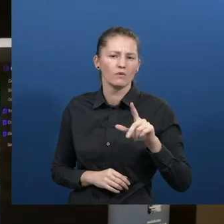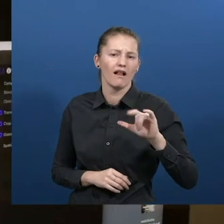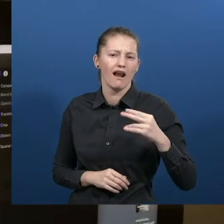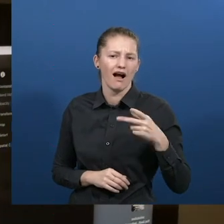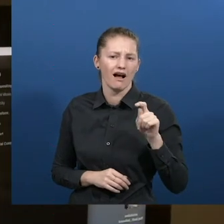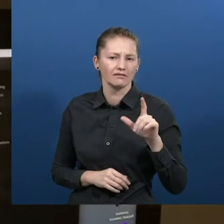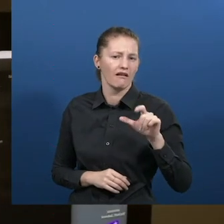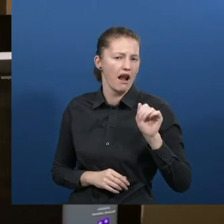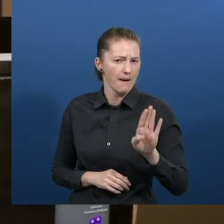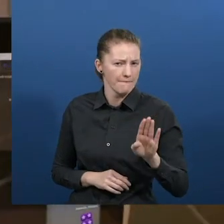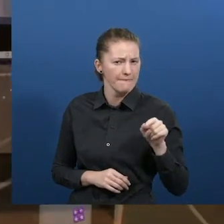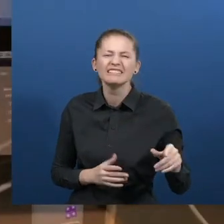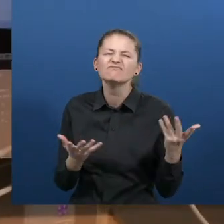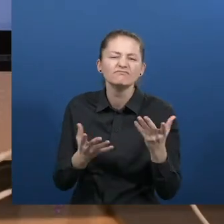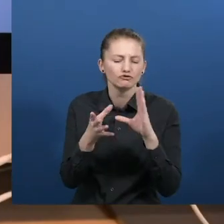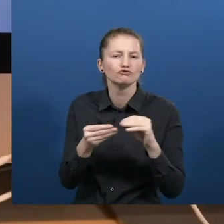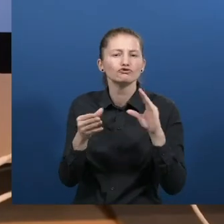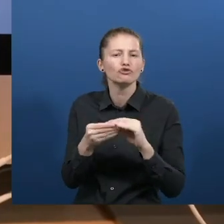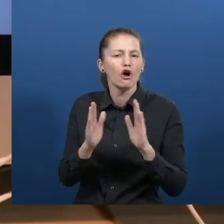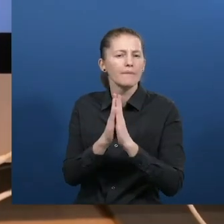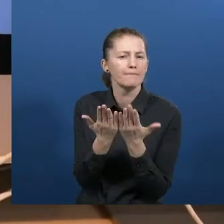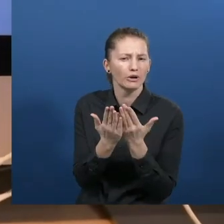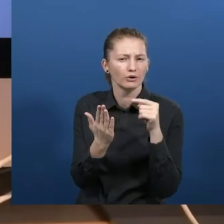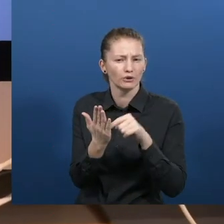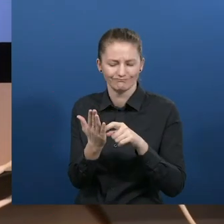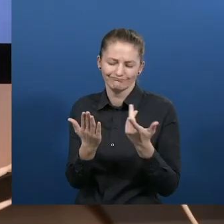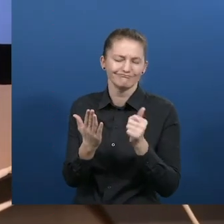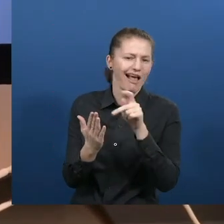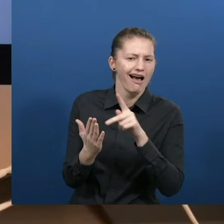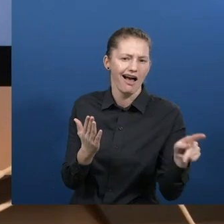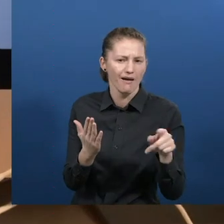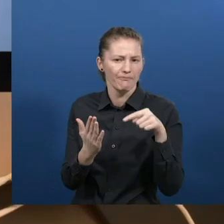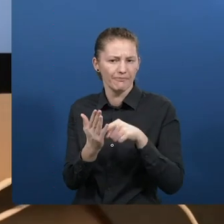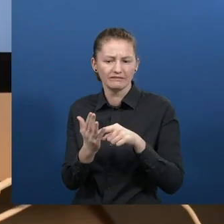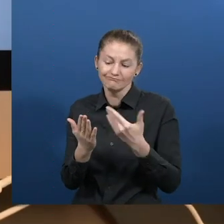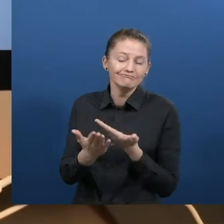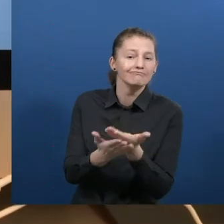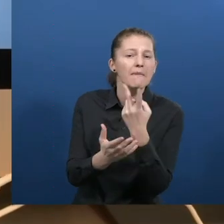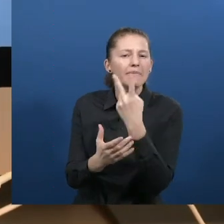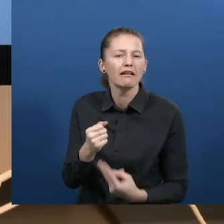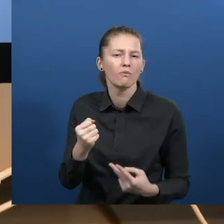reading experience through high-quality storytelling in both sign language and printed text.